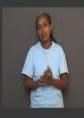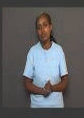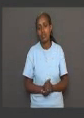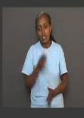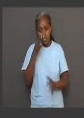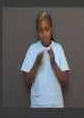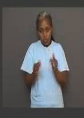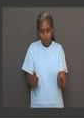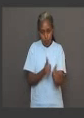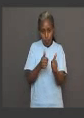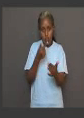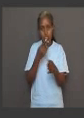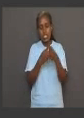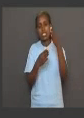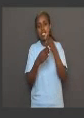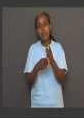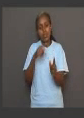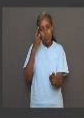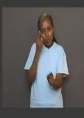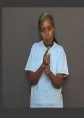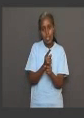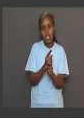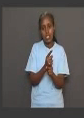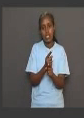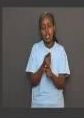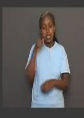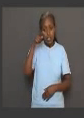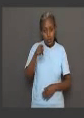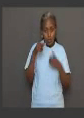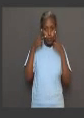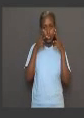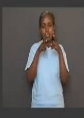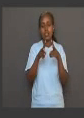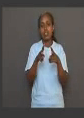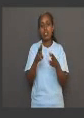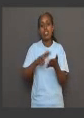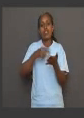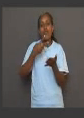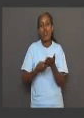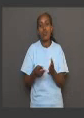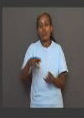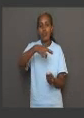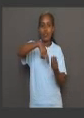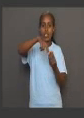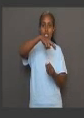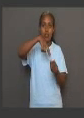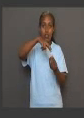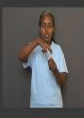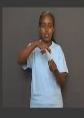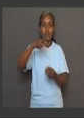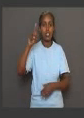If you followed the steps properly, you will see that the volume of revolution for